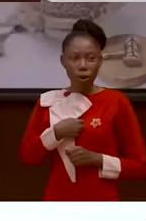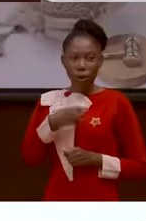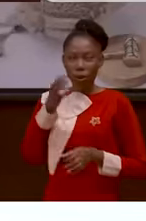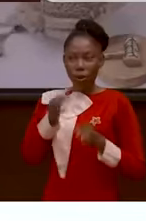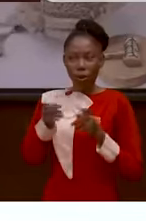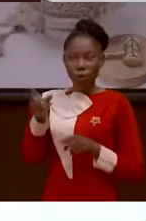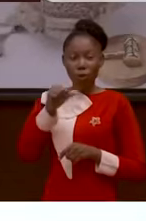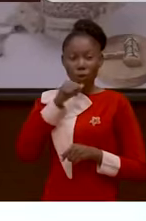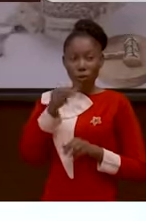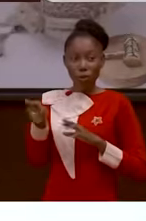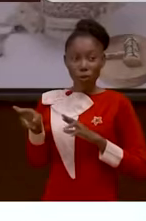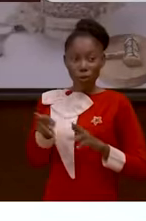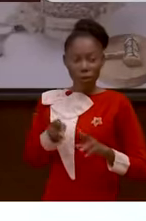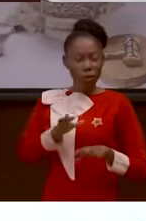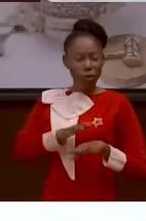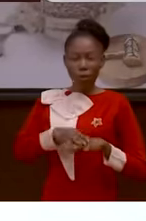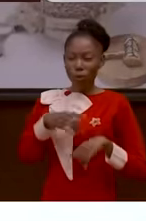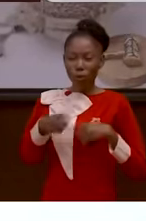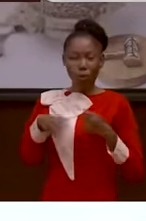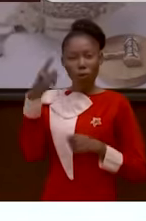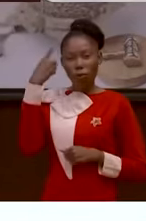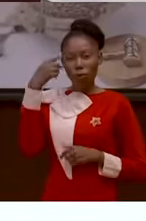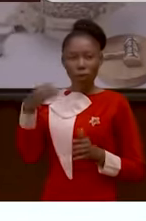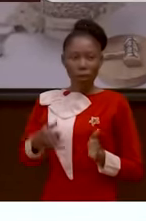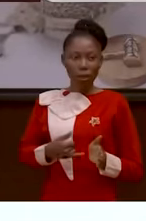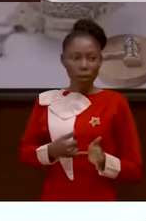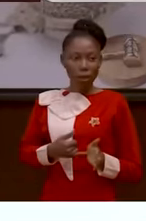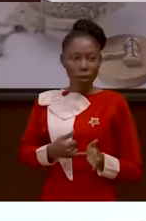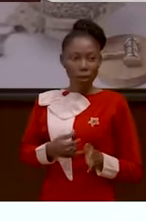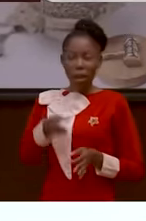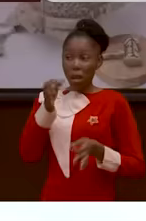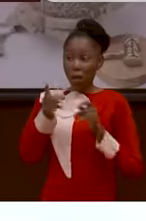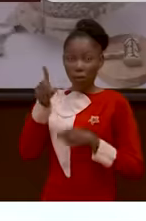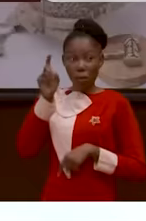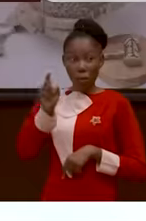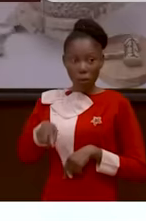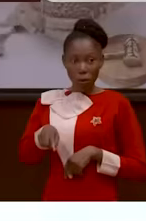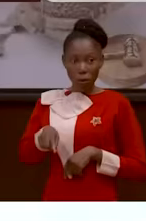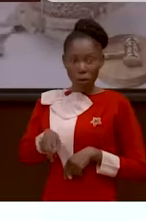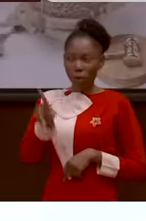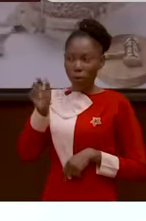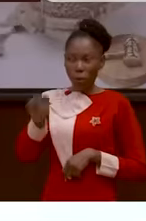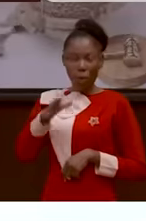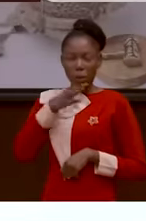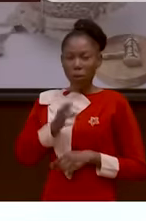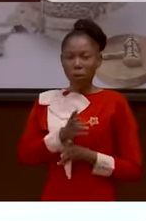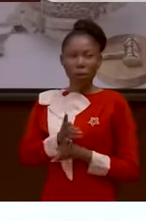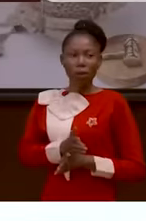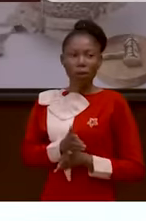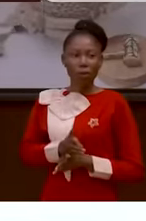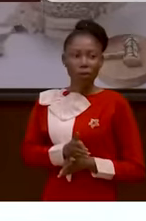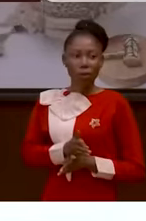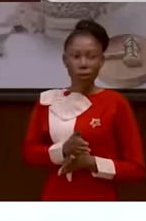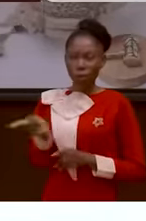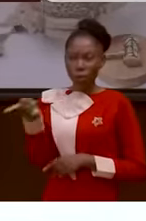not ready, then don't go for it. If you must, take precaution. You